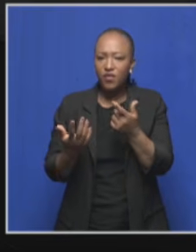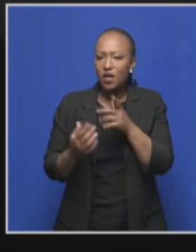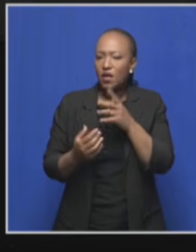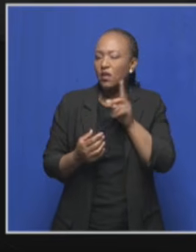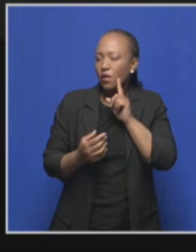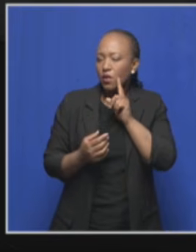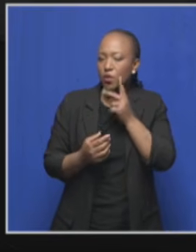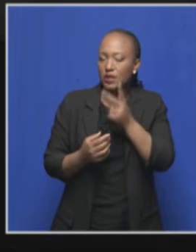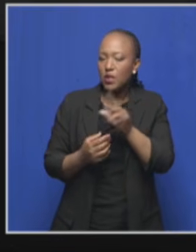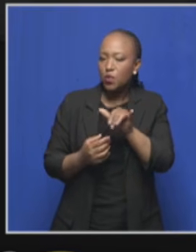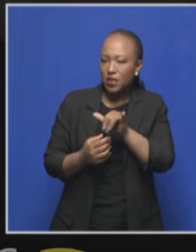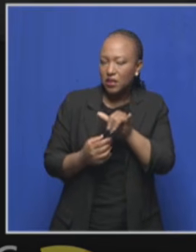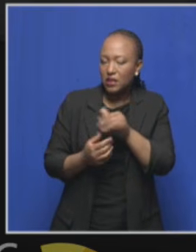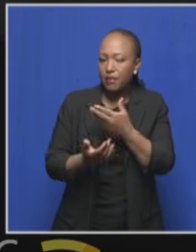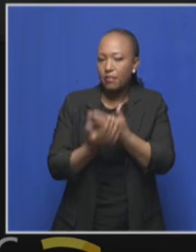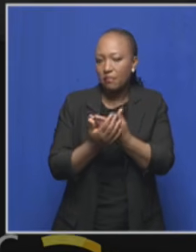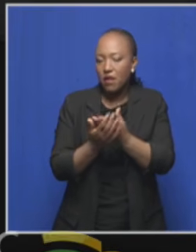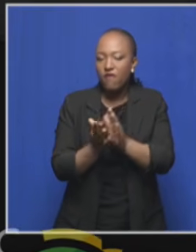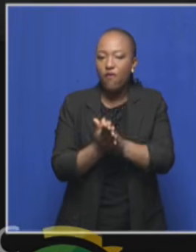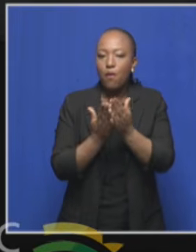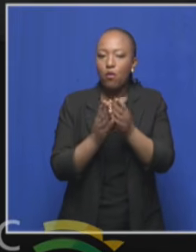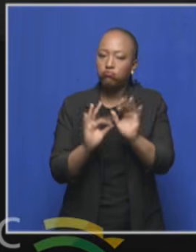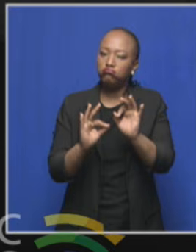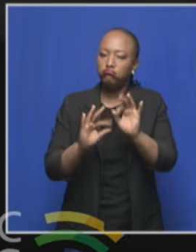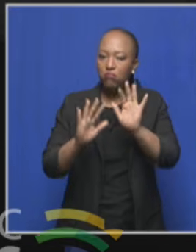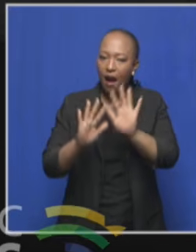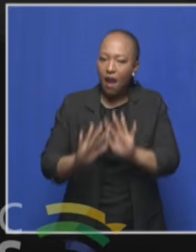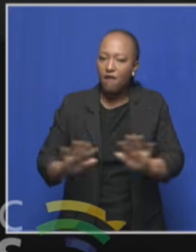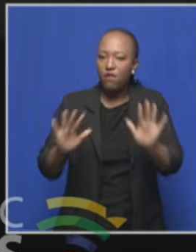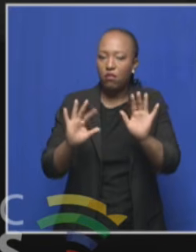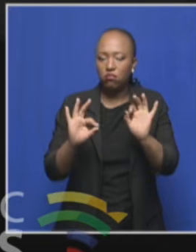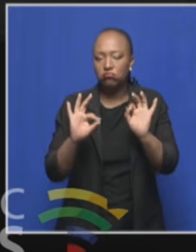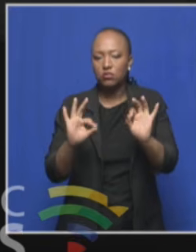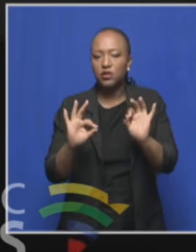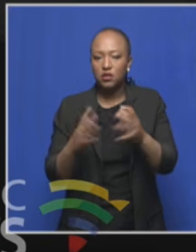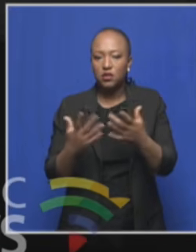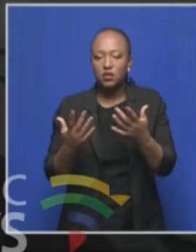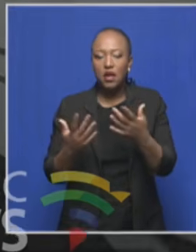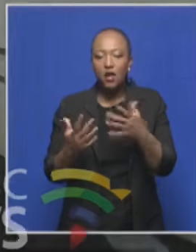which one has the possibility of just bringing your book to life. So we met, I